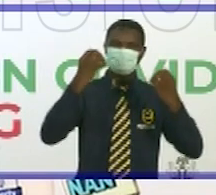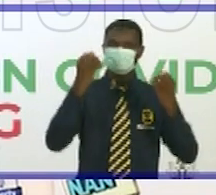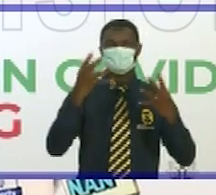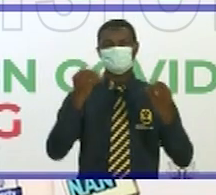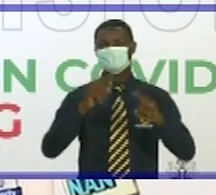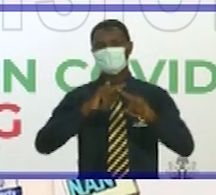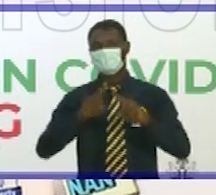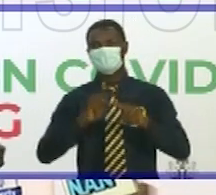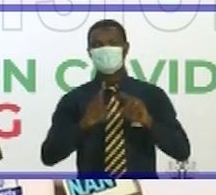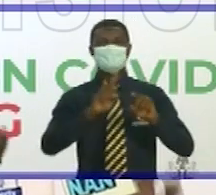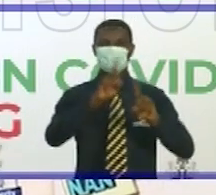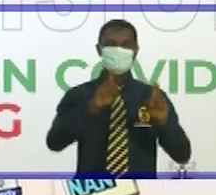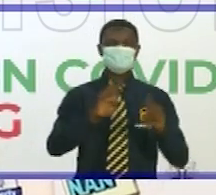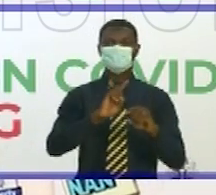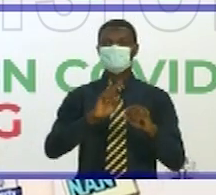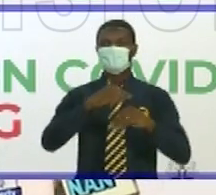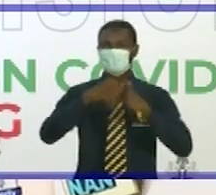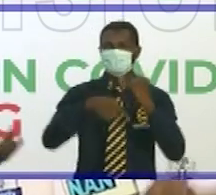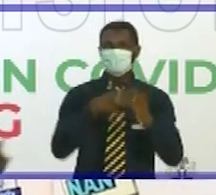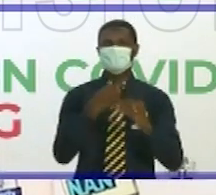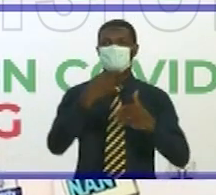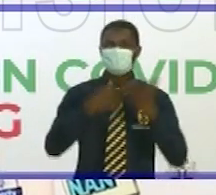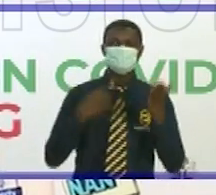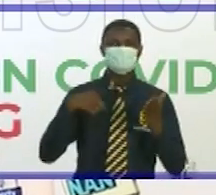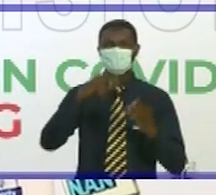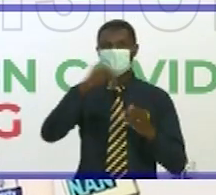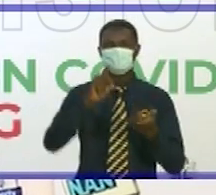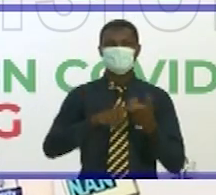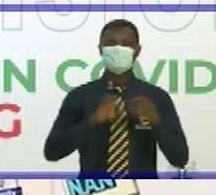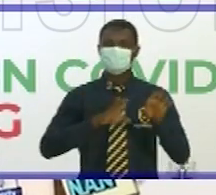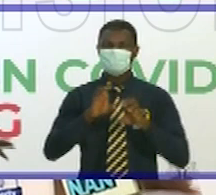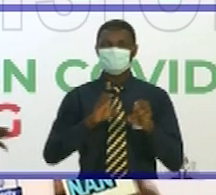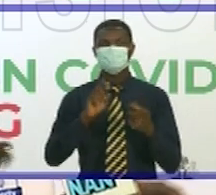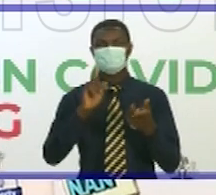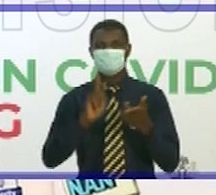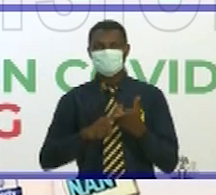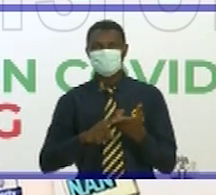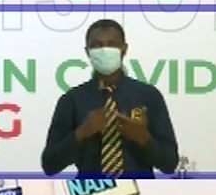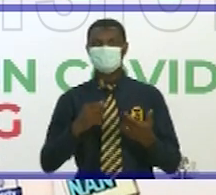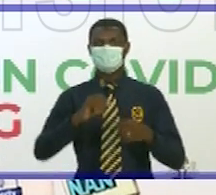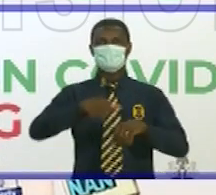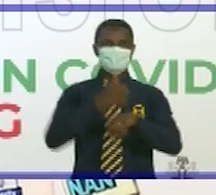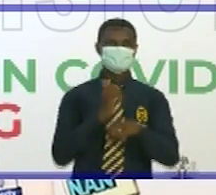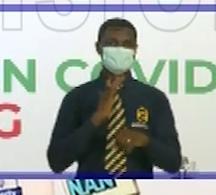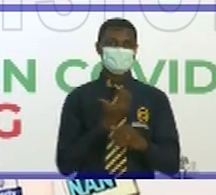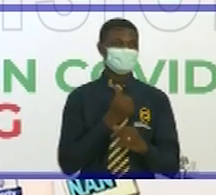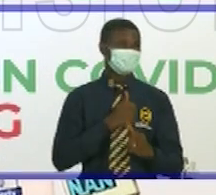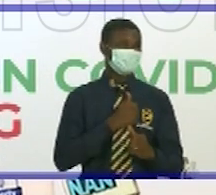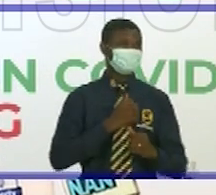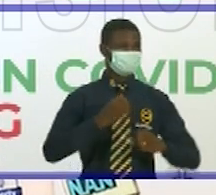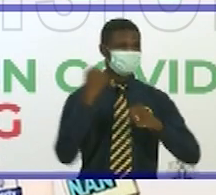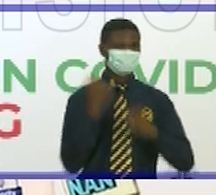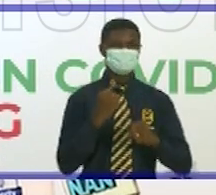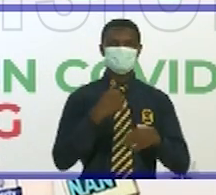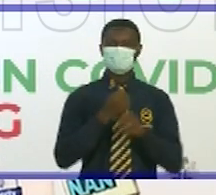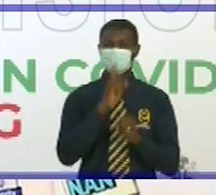the questions today centered around what we needed to do to engraft ourselves in the schemes of making